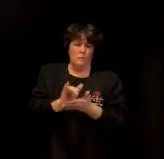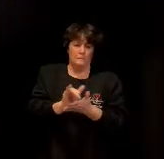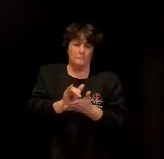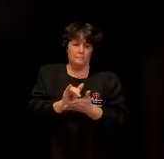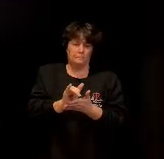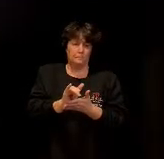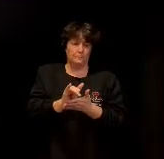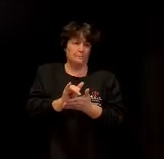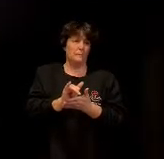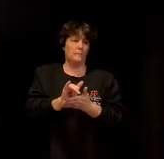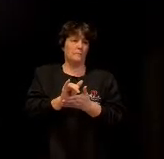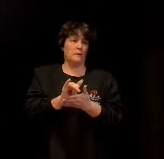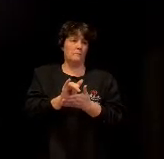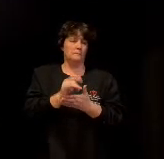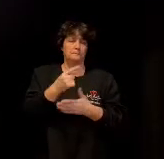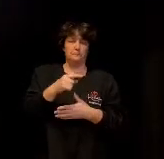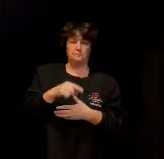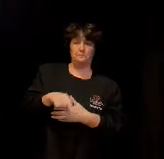where